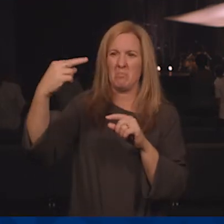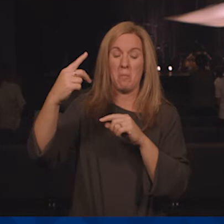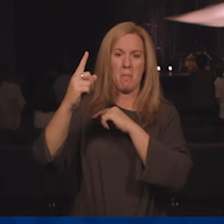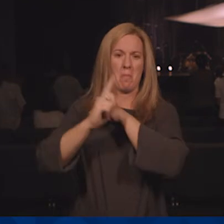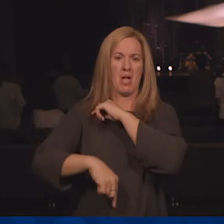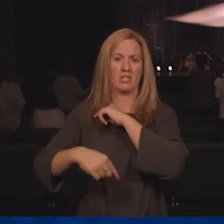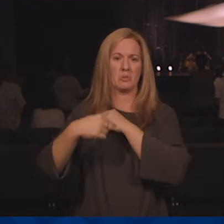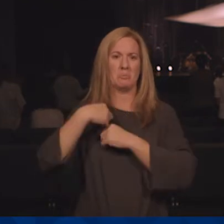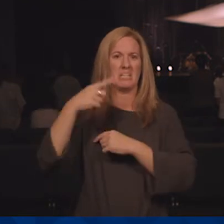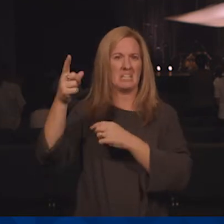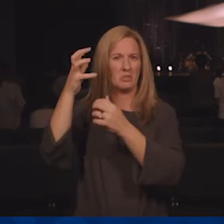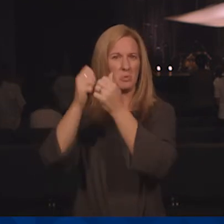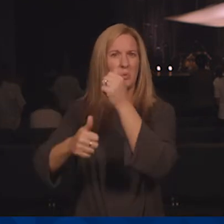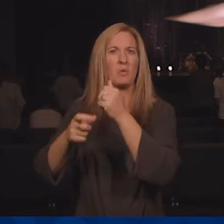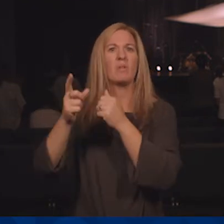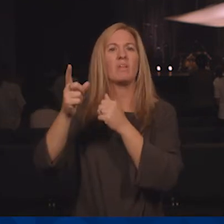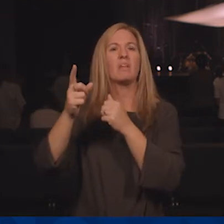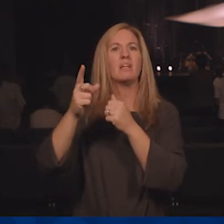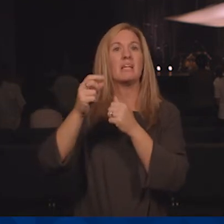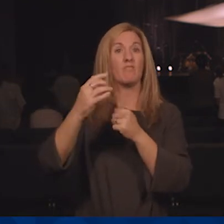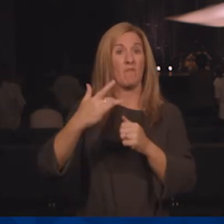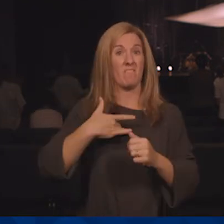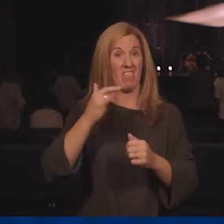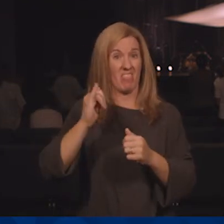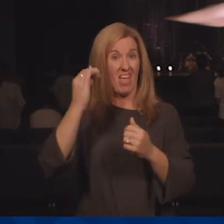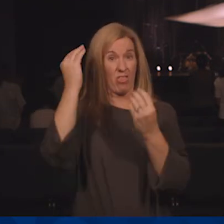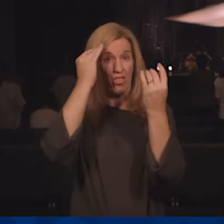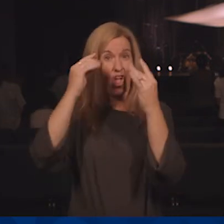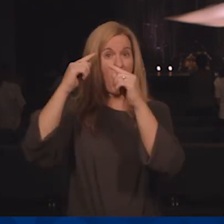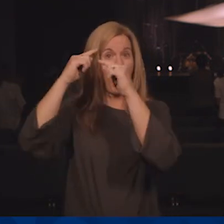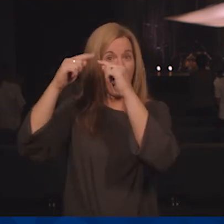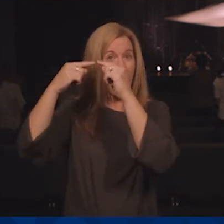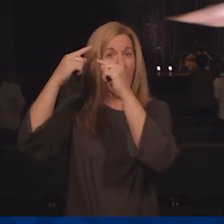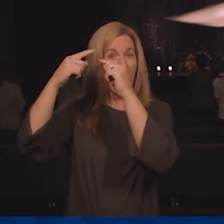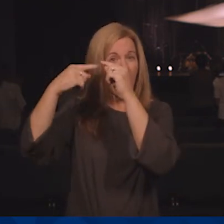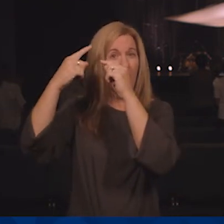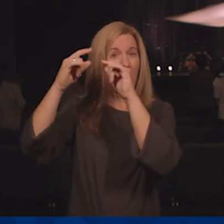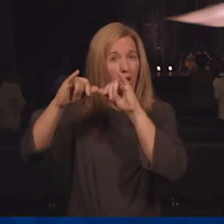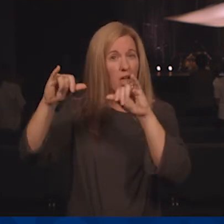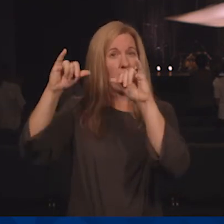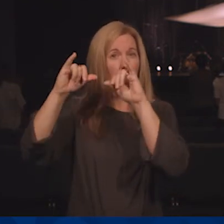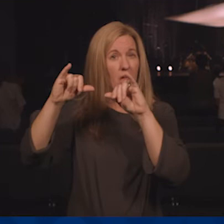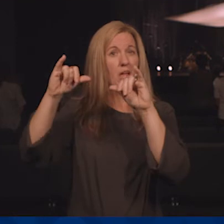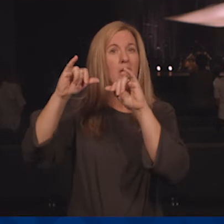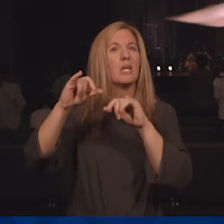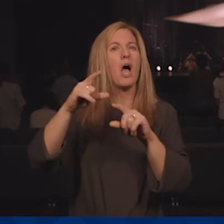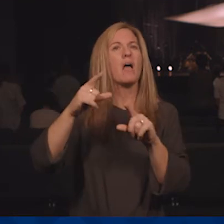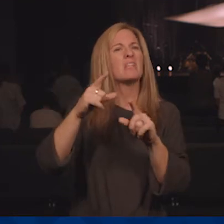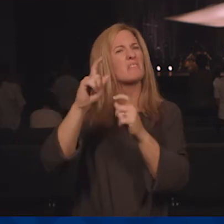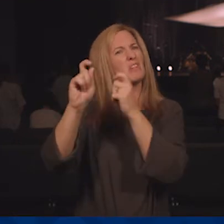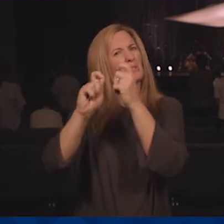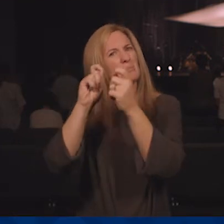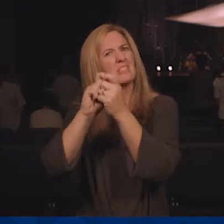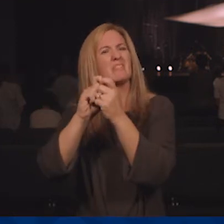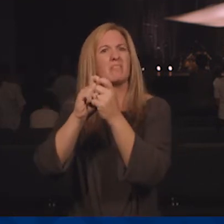have looping thoughts in your head about who God is, this is kind of particular, you'll know who you